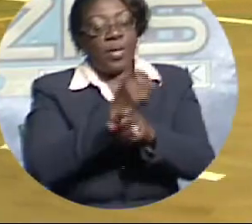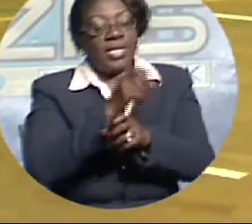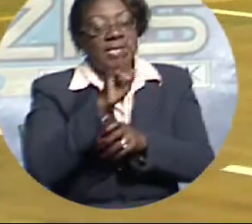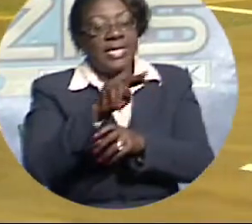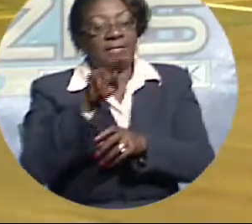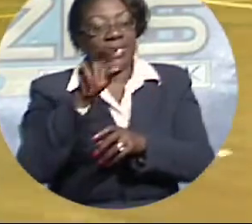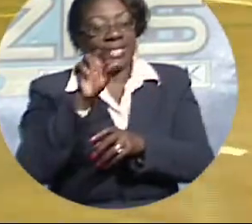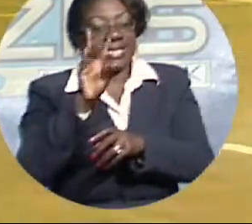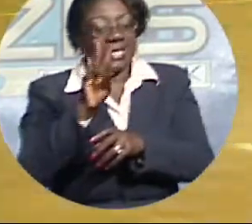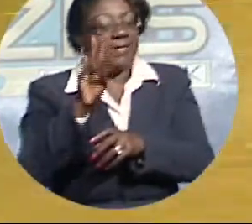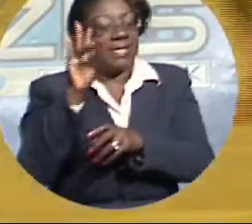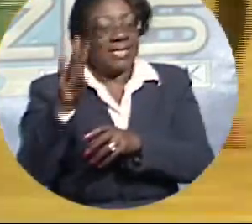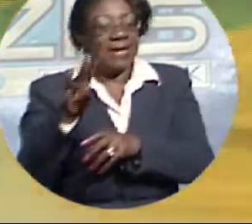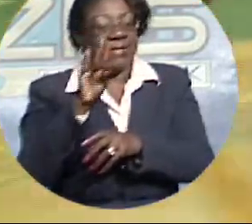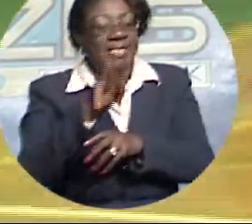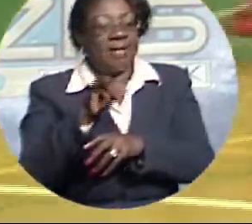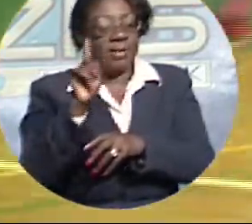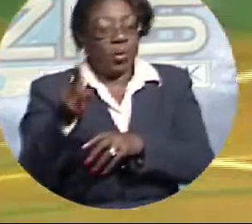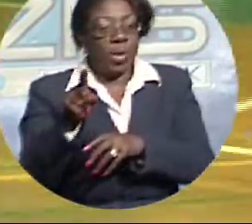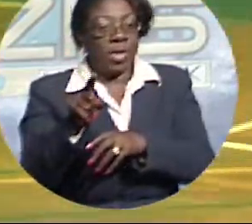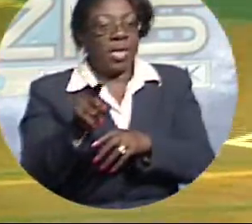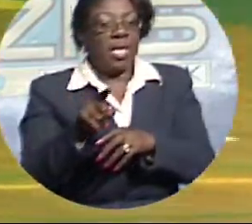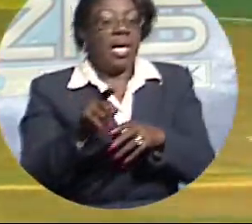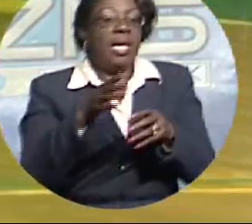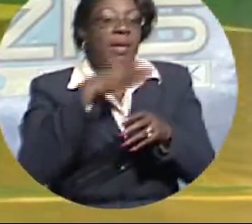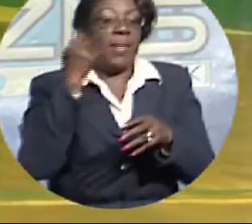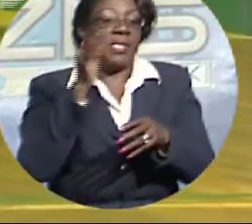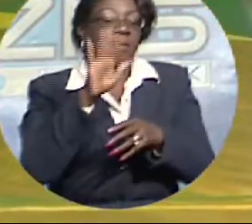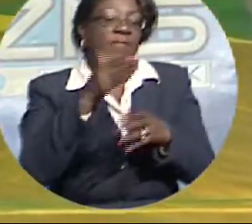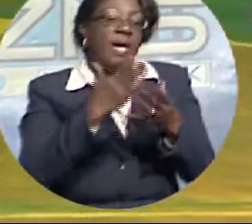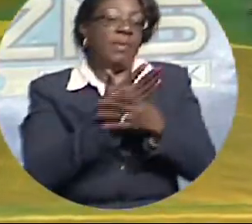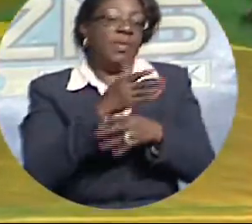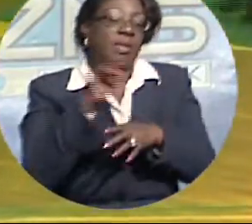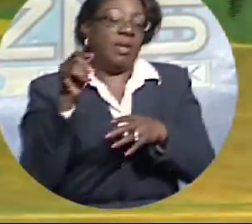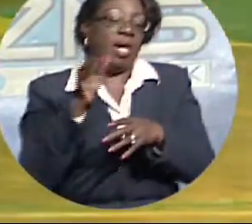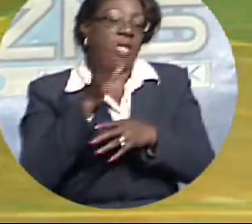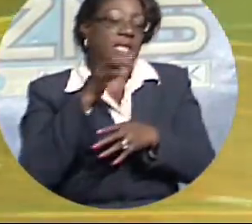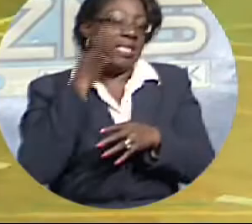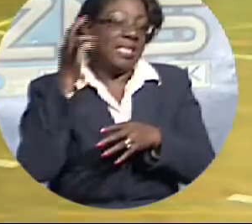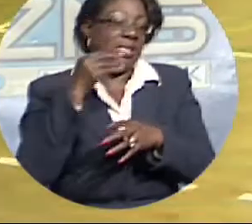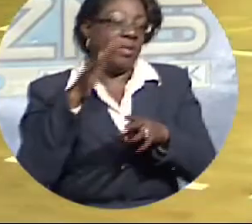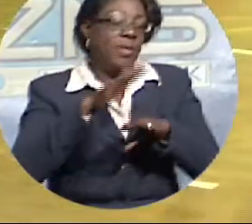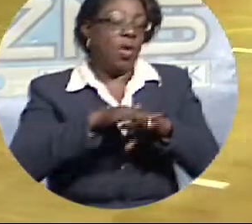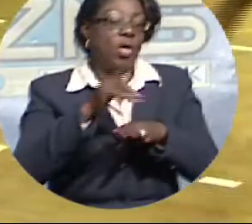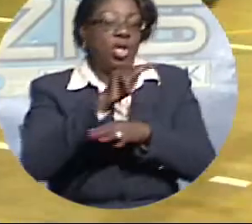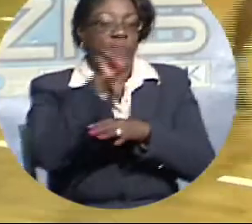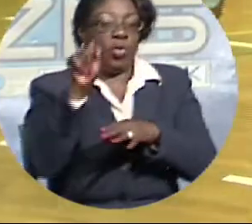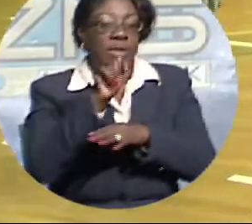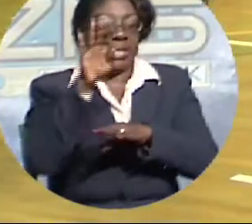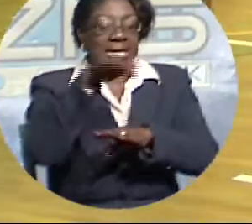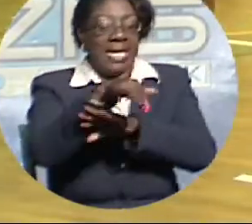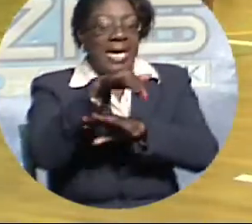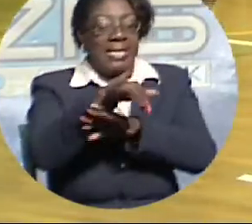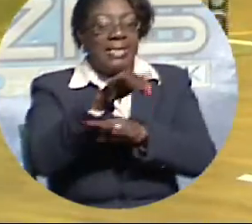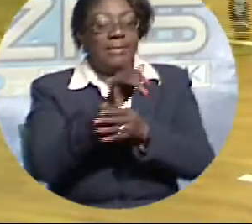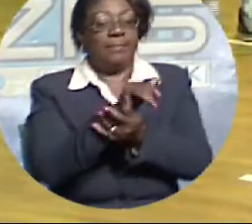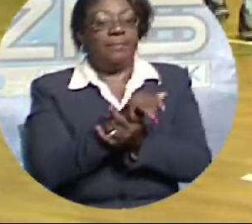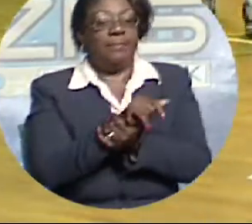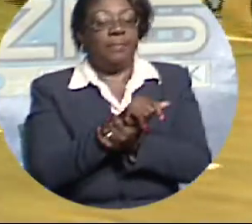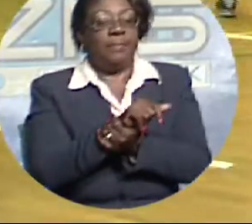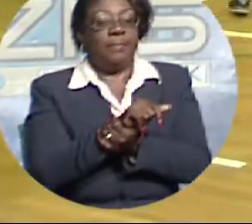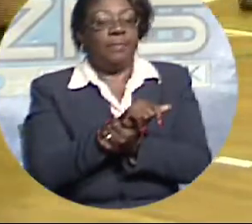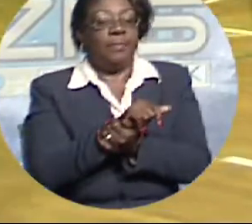77-71. The best of 5 championship between the Cheetahs and Operators, that will get underway on Tuesday night back at the Donald